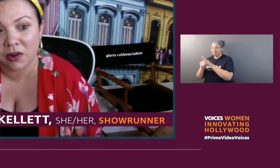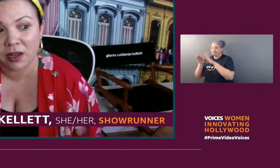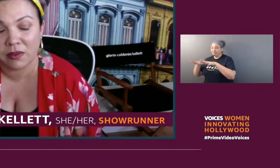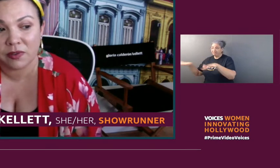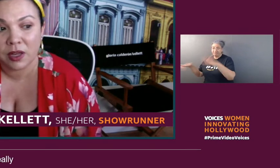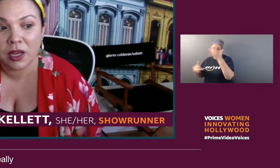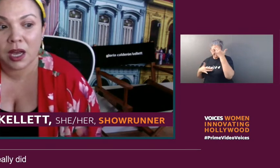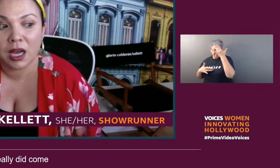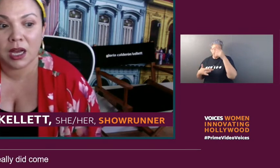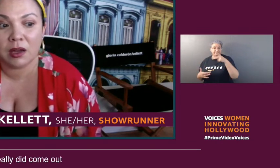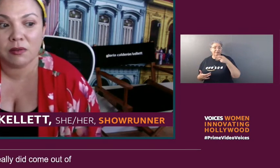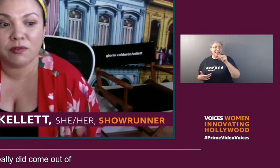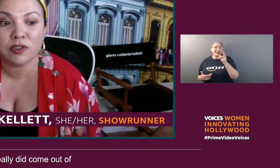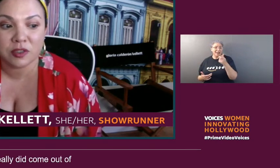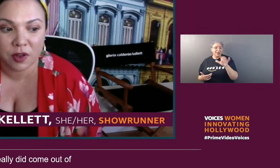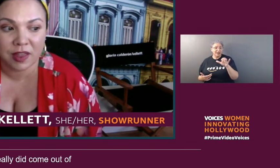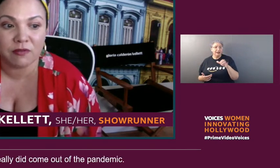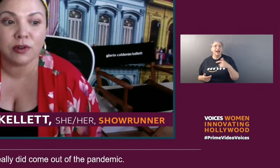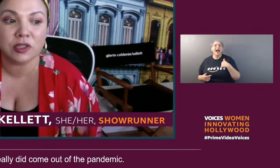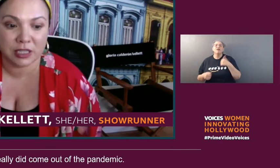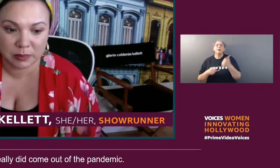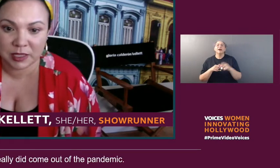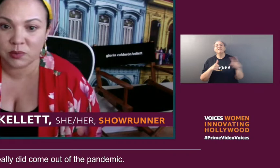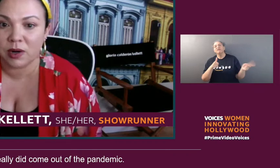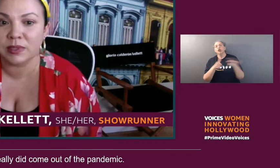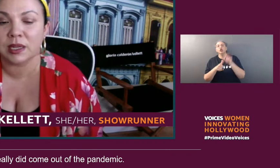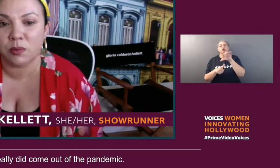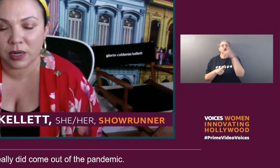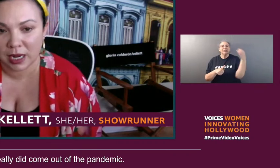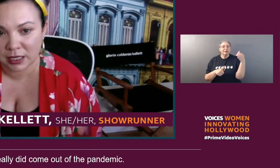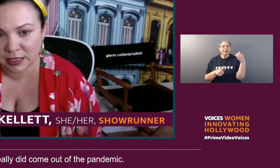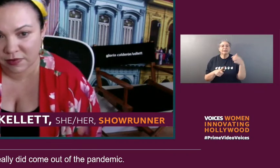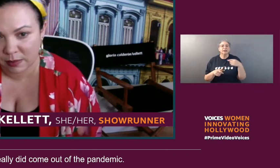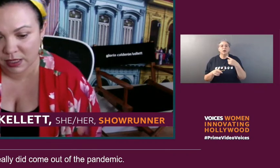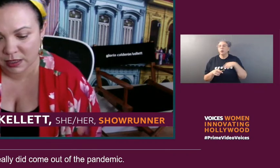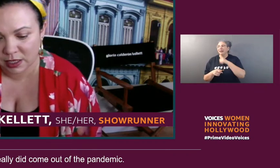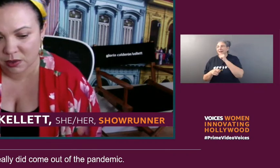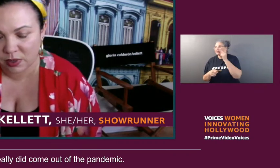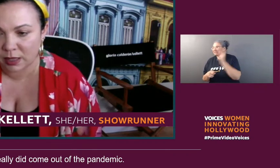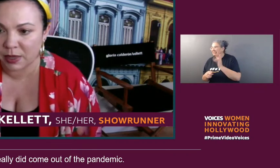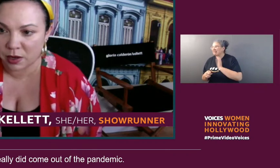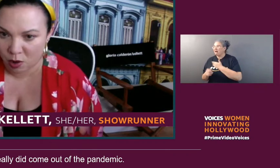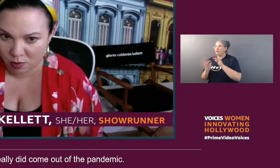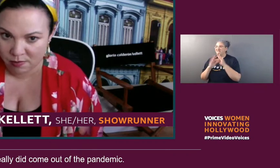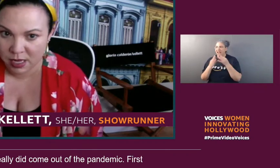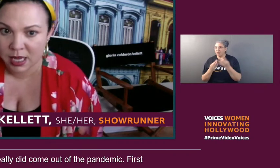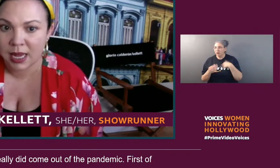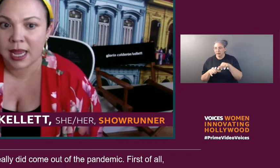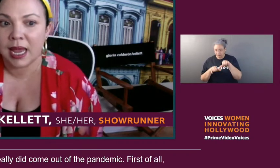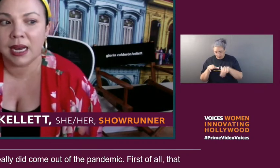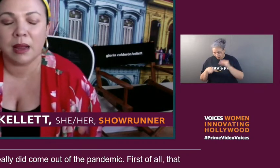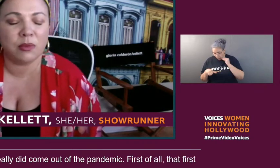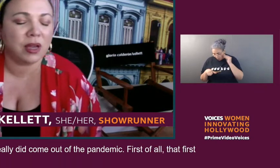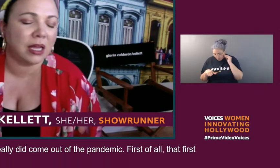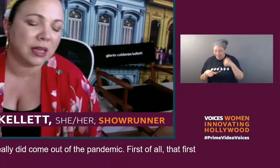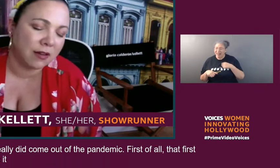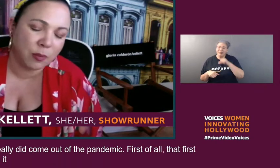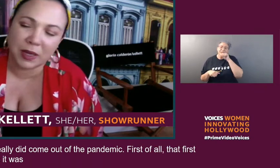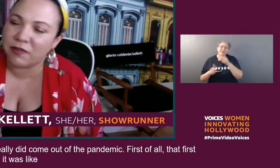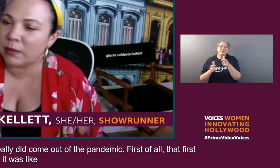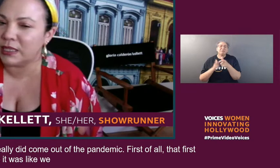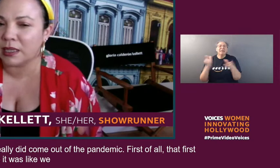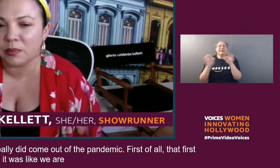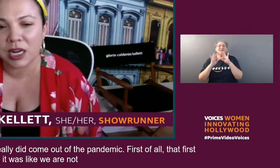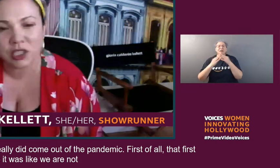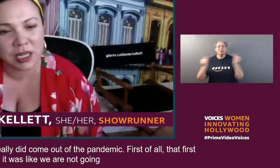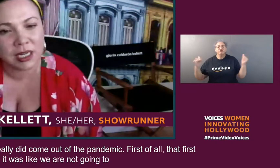really came out of, first of all, that first Christmas where it was like, we're not going to see family this year. We're going to be home. Mm-hmm. And I